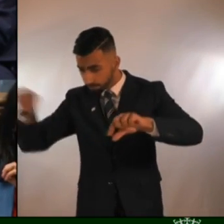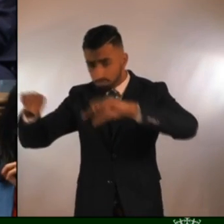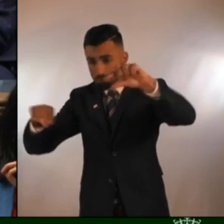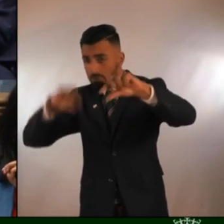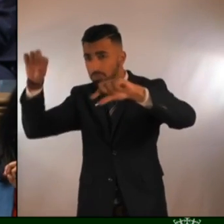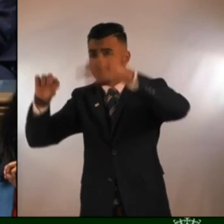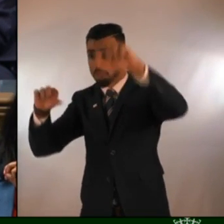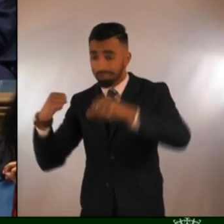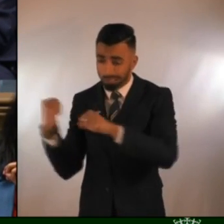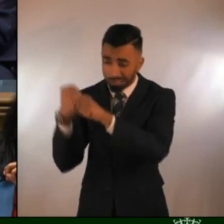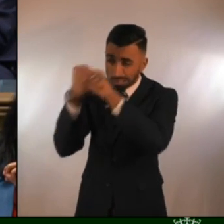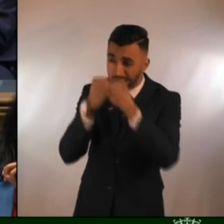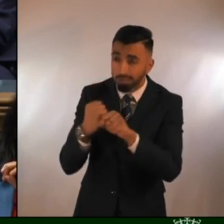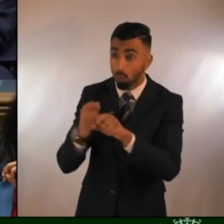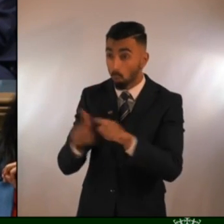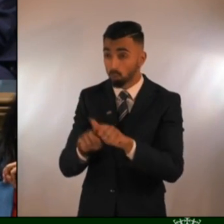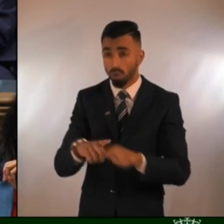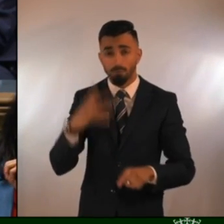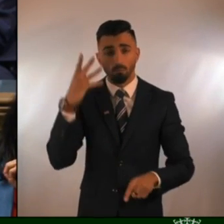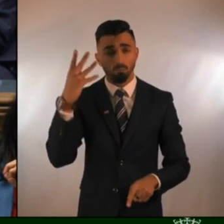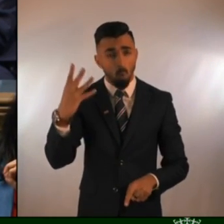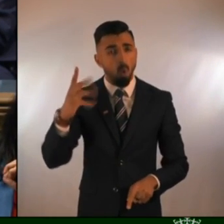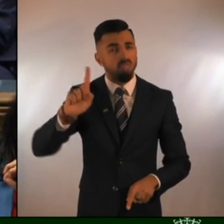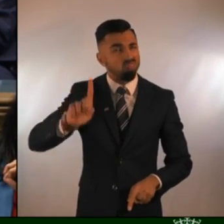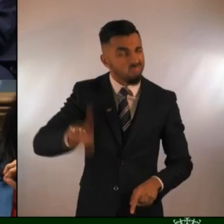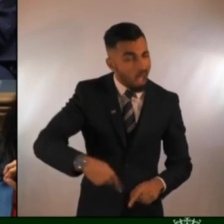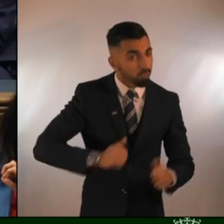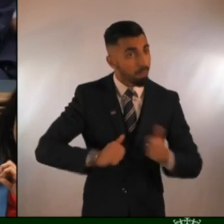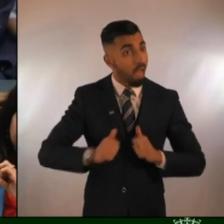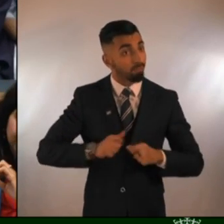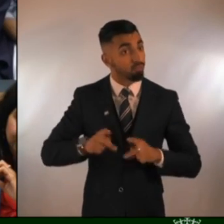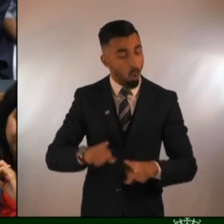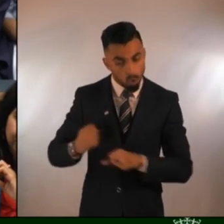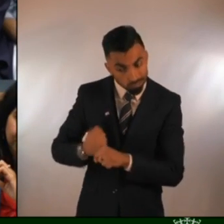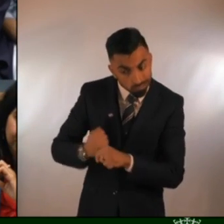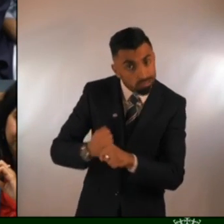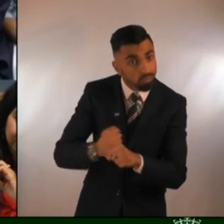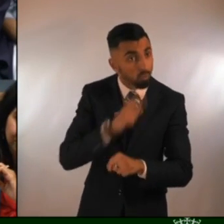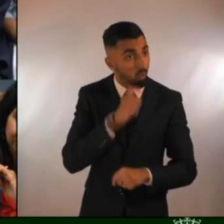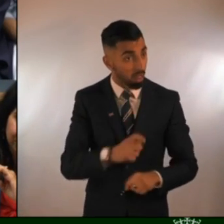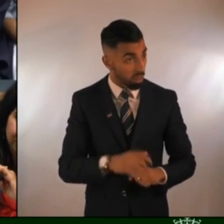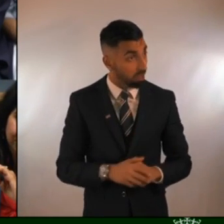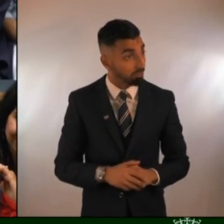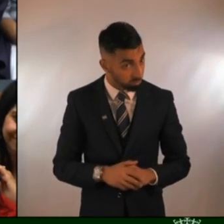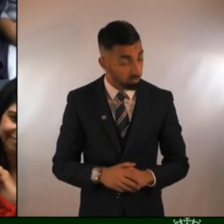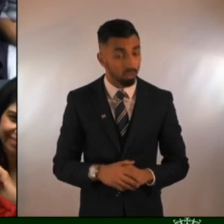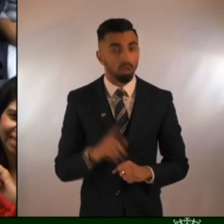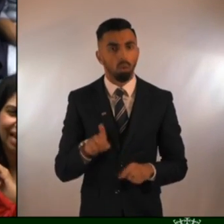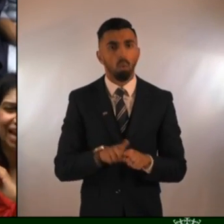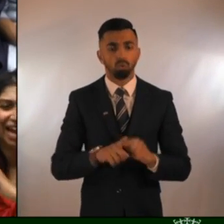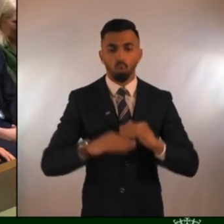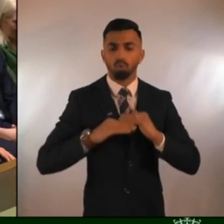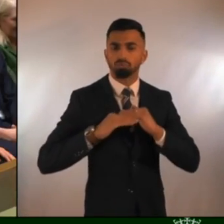road. I'm also announcing new investment in local roads alongside a new £2.5 billion pothole